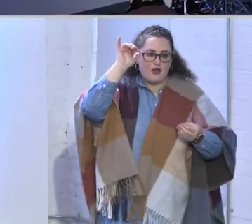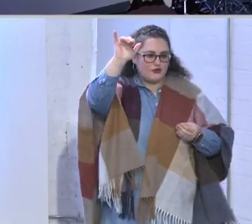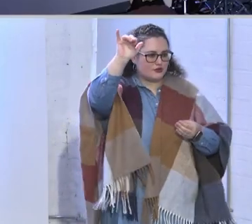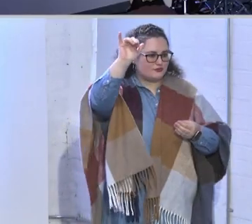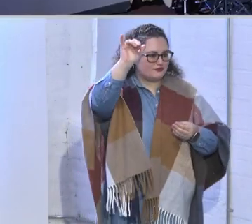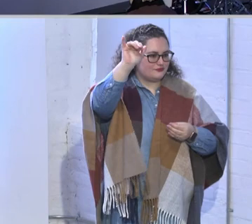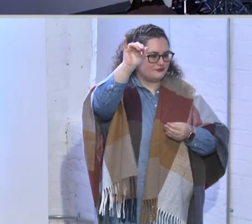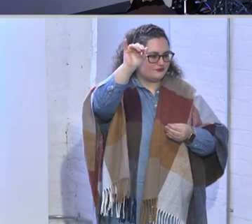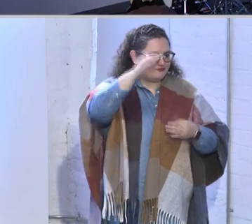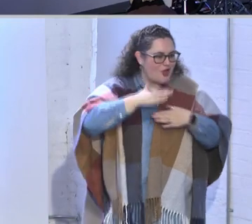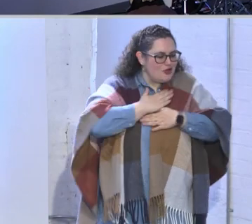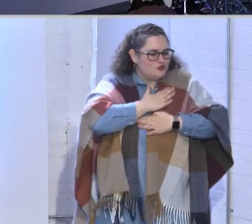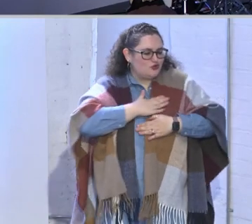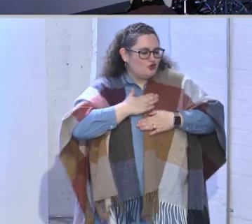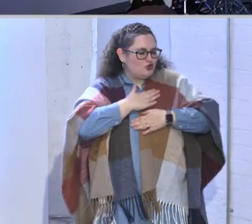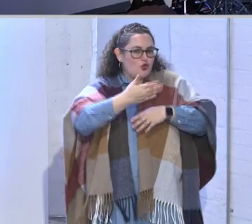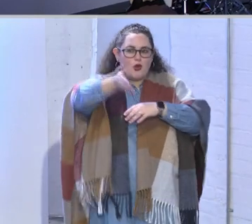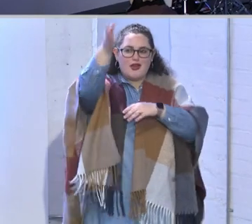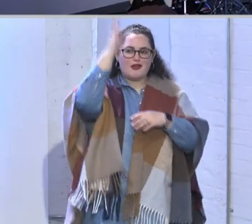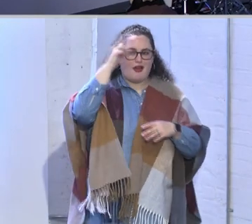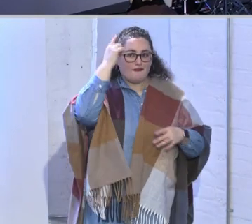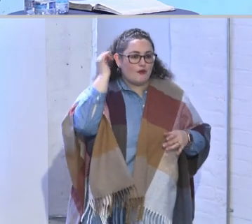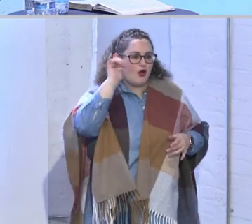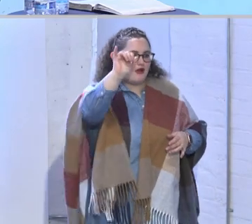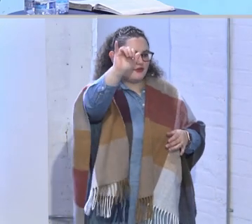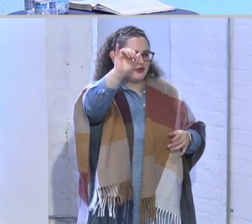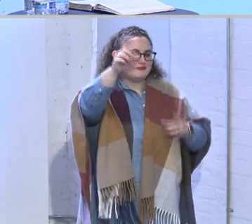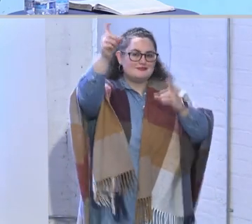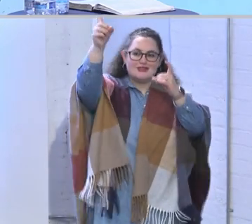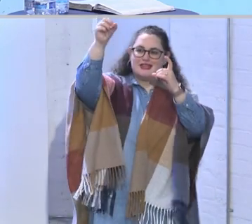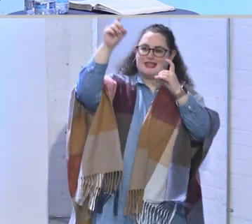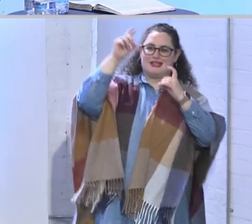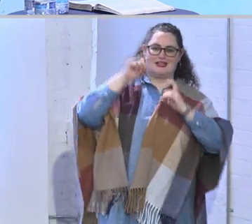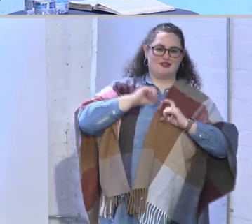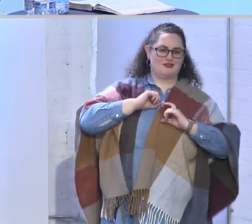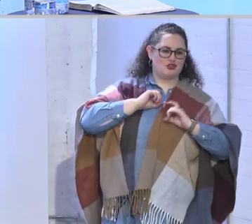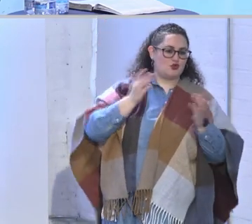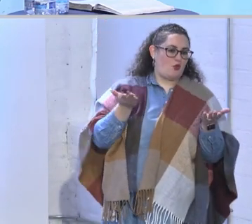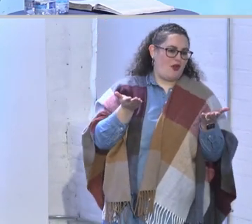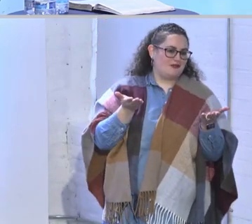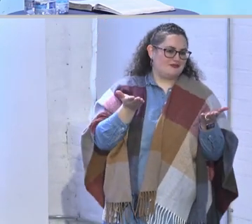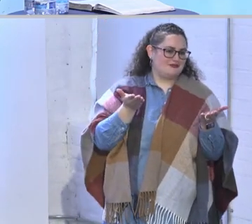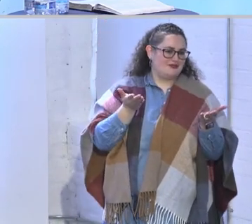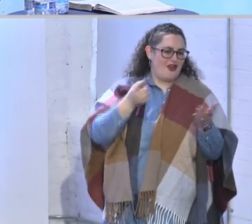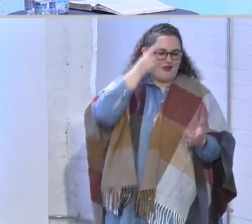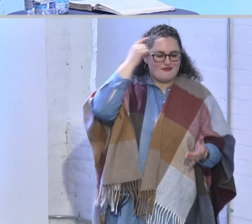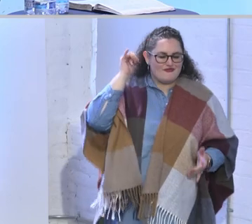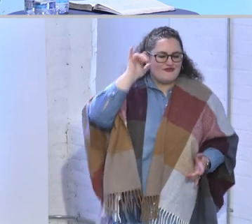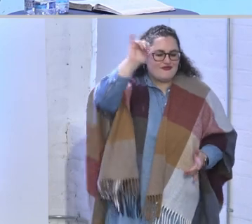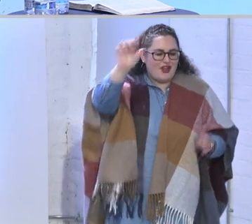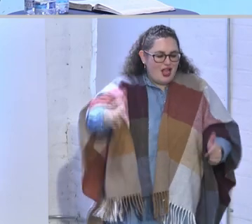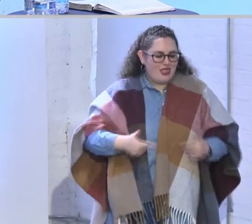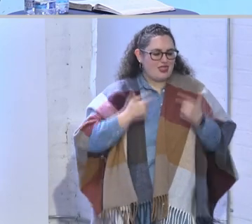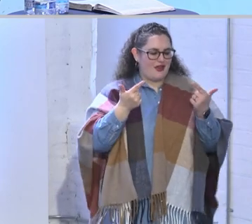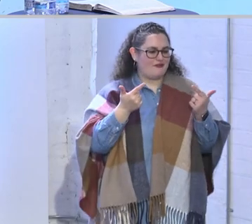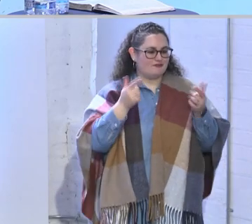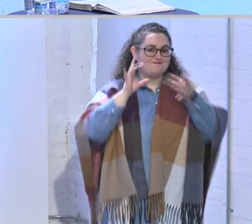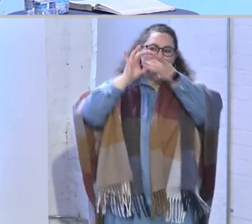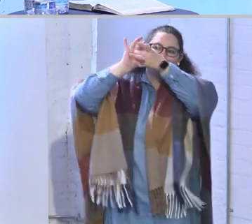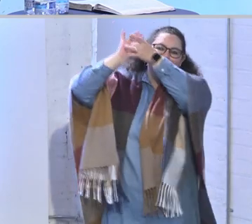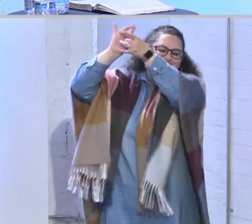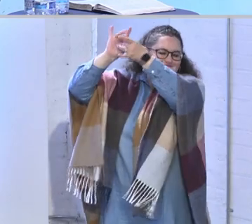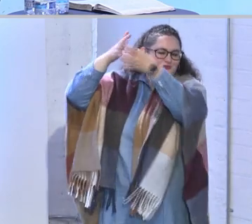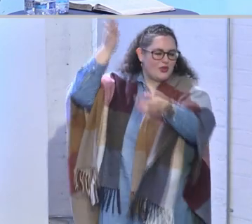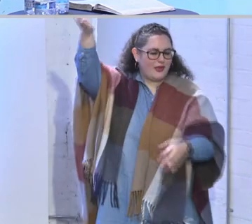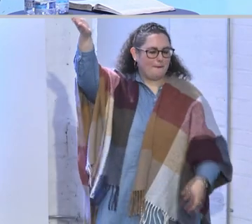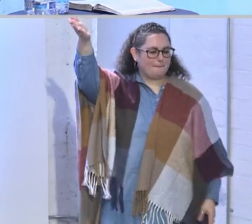to enjoy God forever. That's because he gives us eternal life if we've placed our faith in him. But the Bible